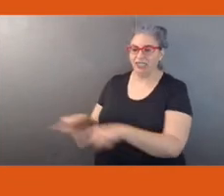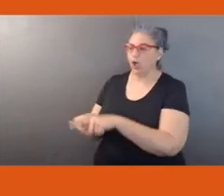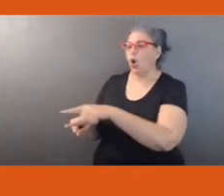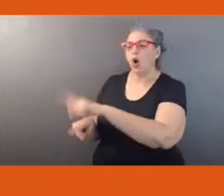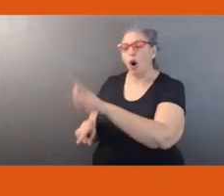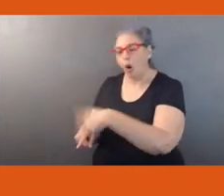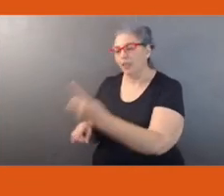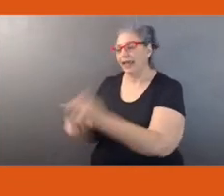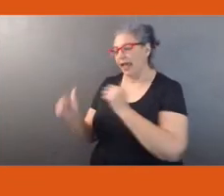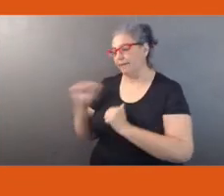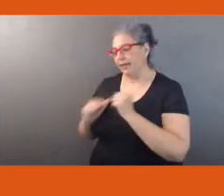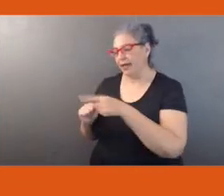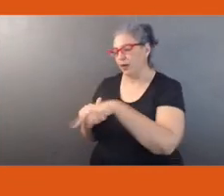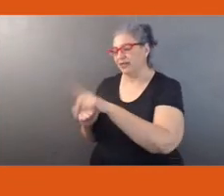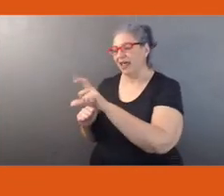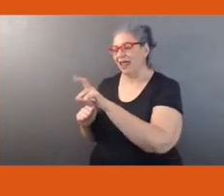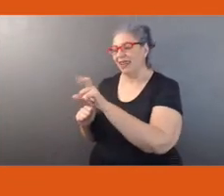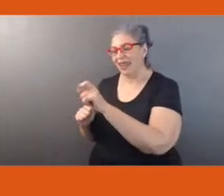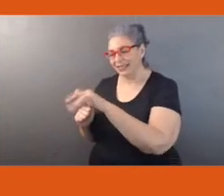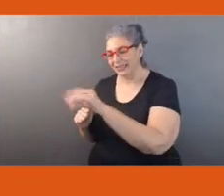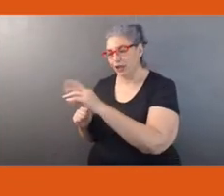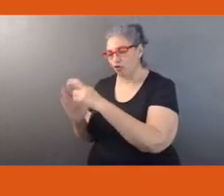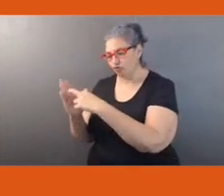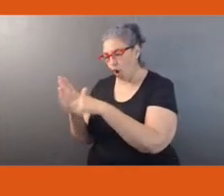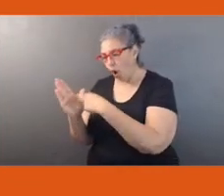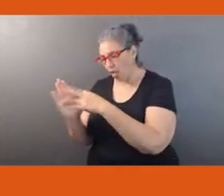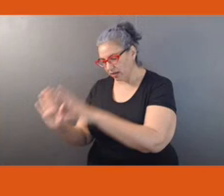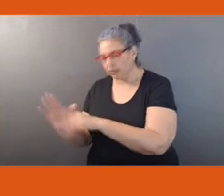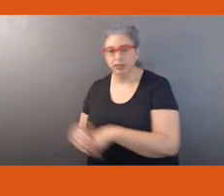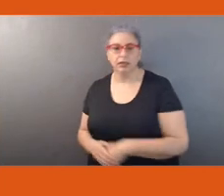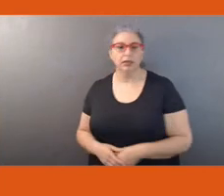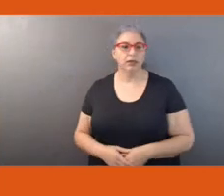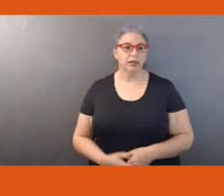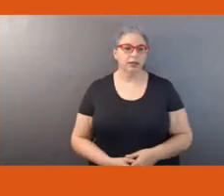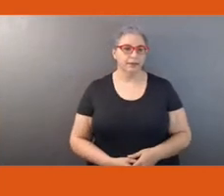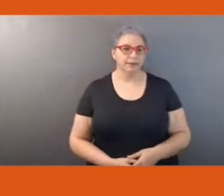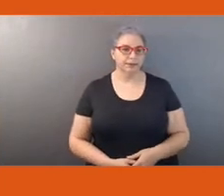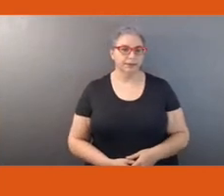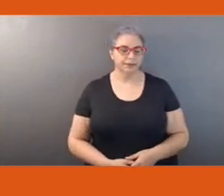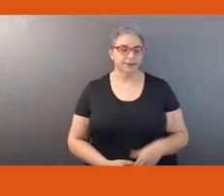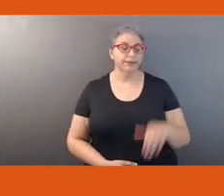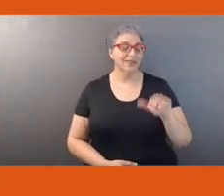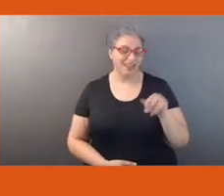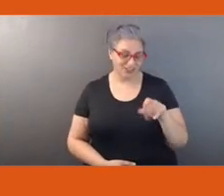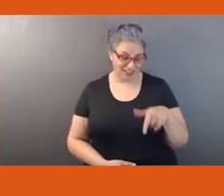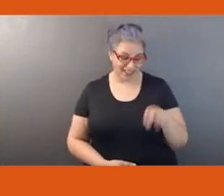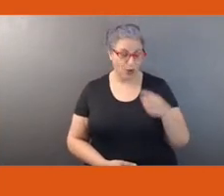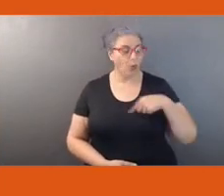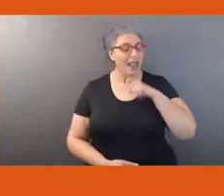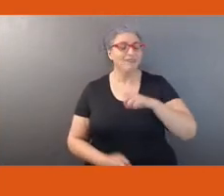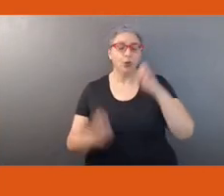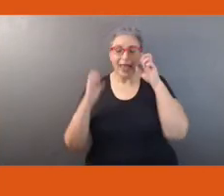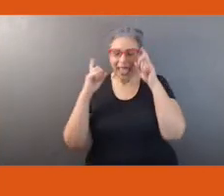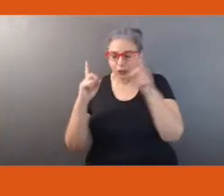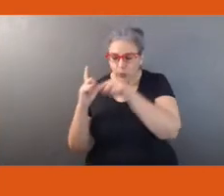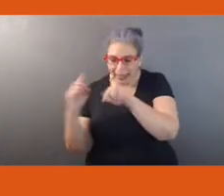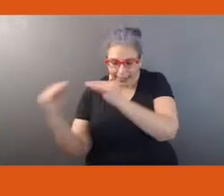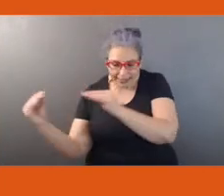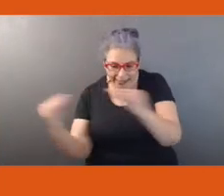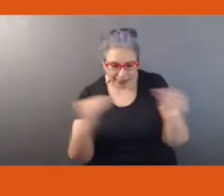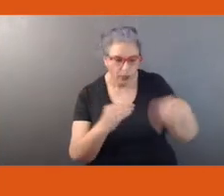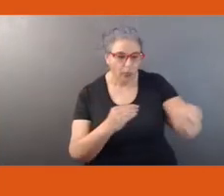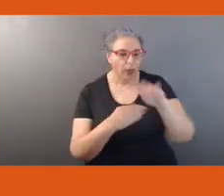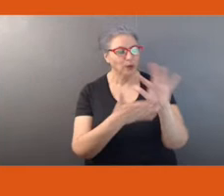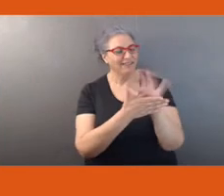playing Latino roles. Yeah. Just educating, you know, filmmakers about